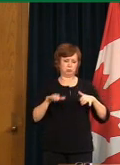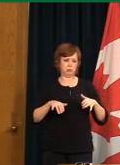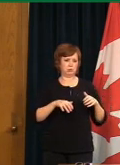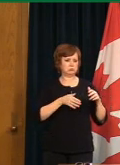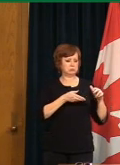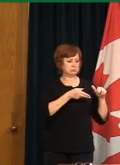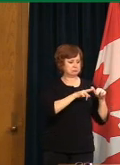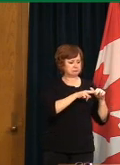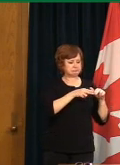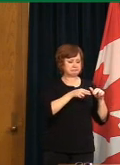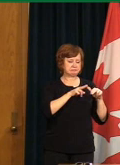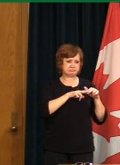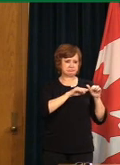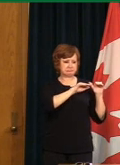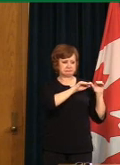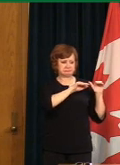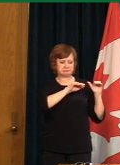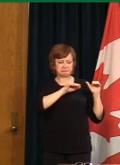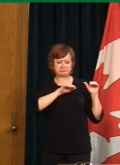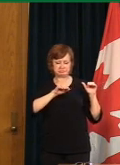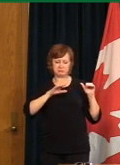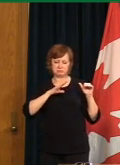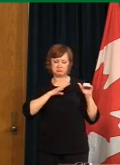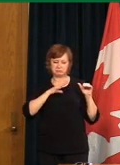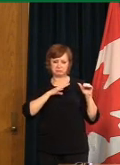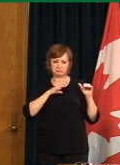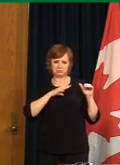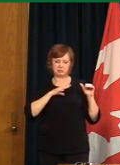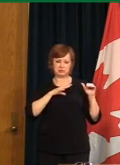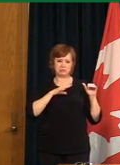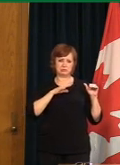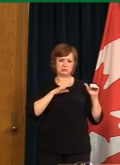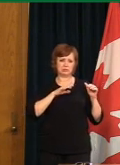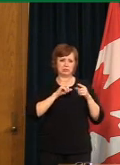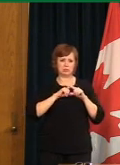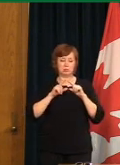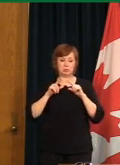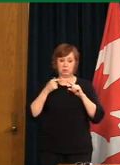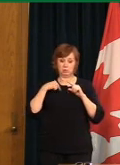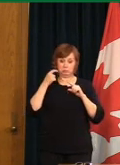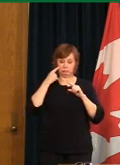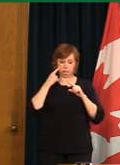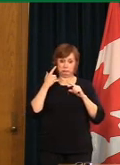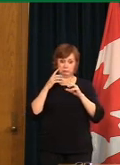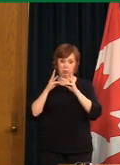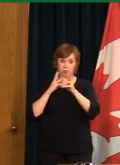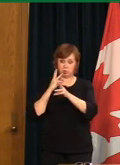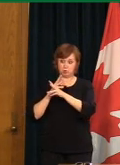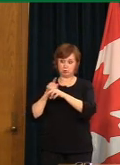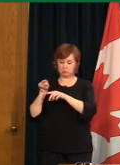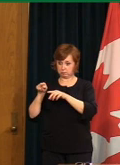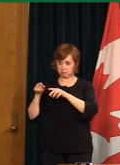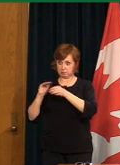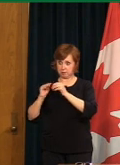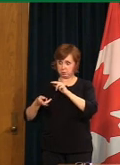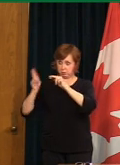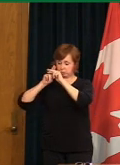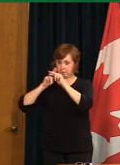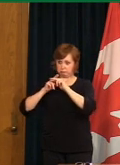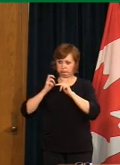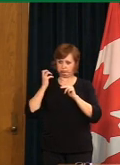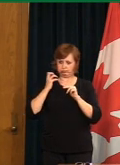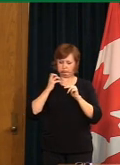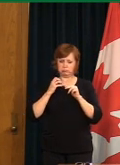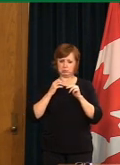other jurisdictions, other parts of the world. It can, very rapidly overwhelm the healthcare system. So thankfully, we have not seen that